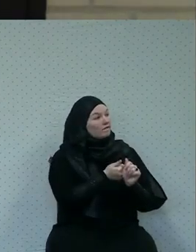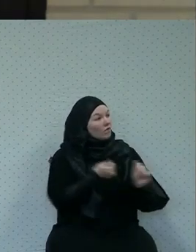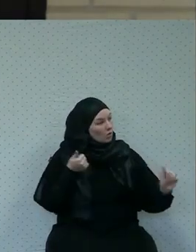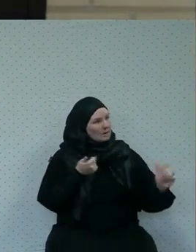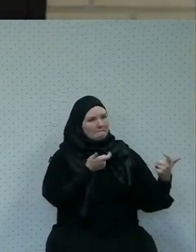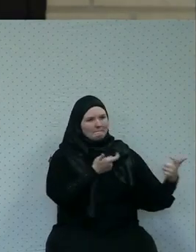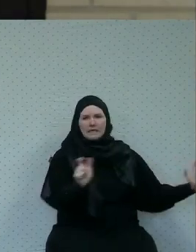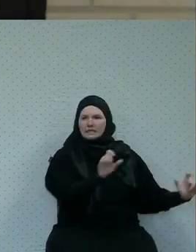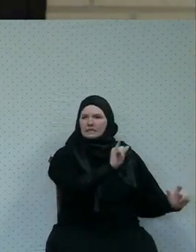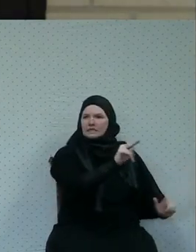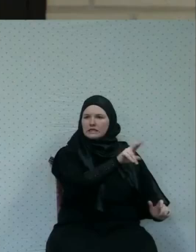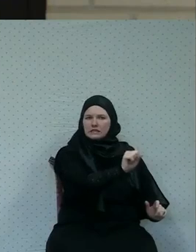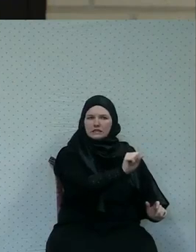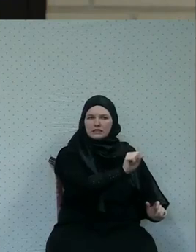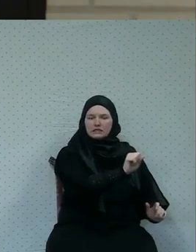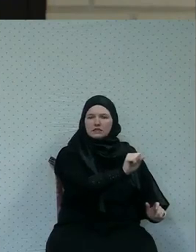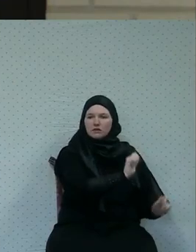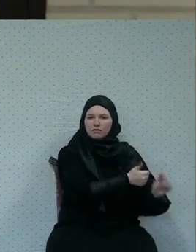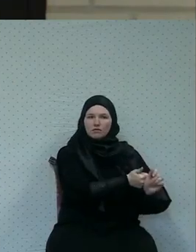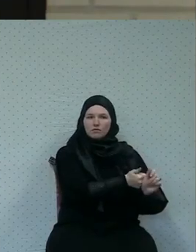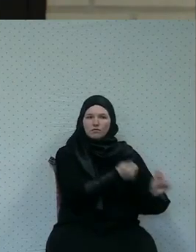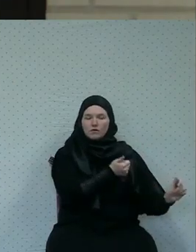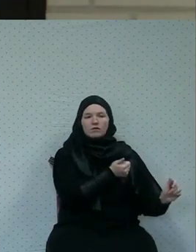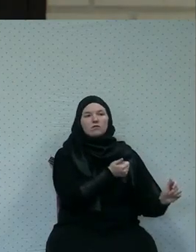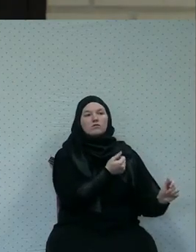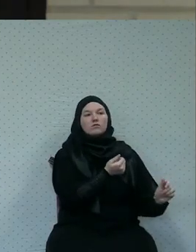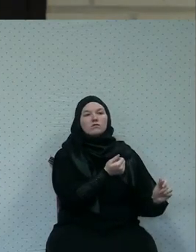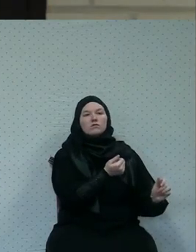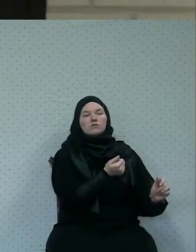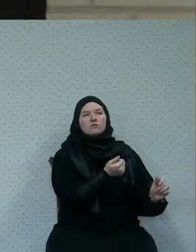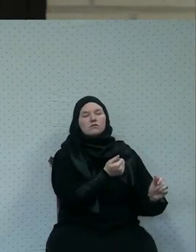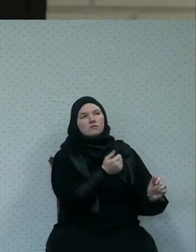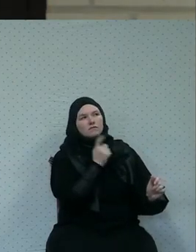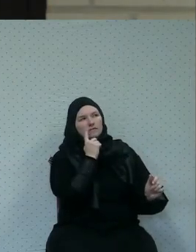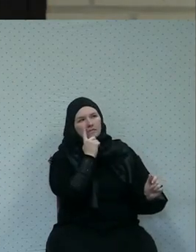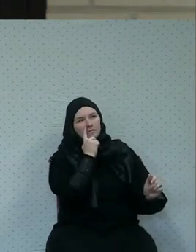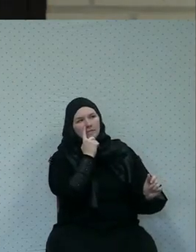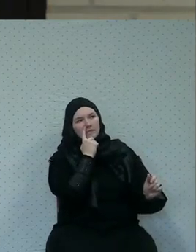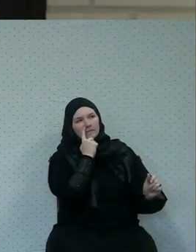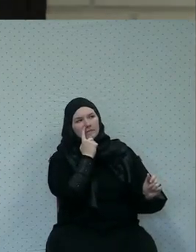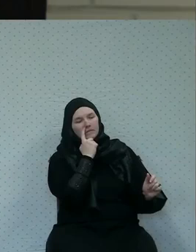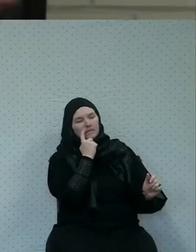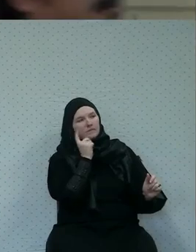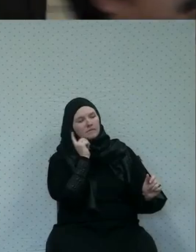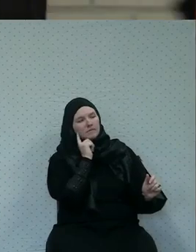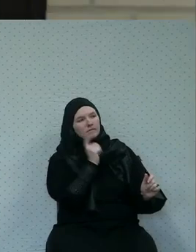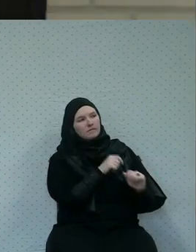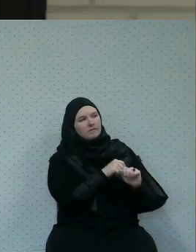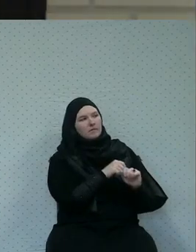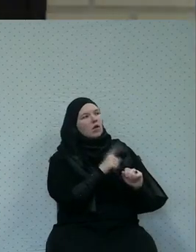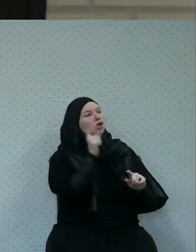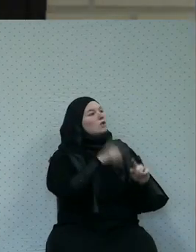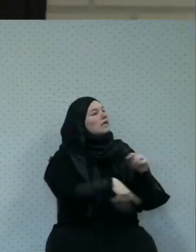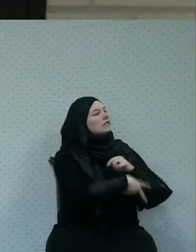sins. So major sins require what? To be removed. Specific tawbah. You cannot